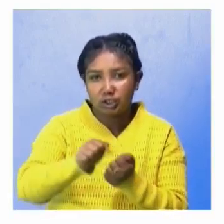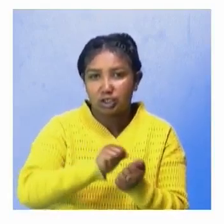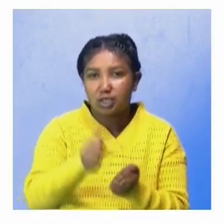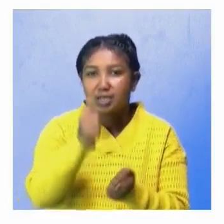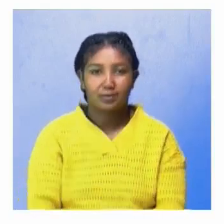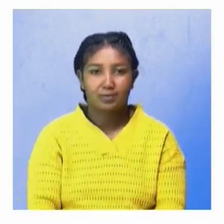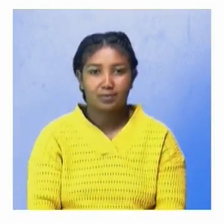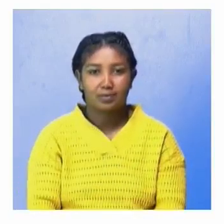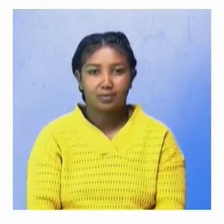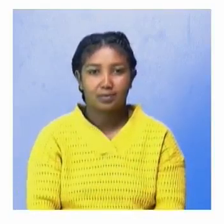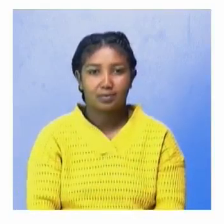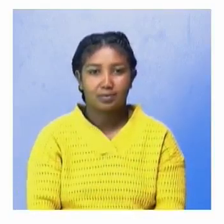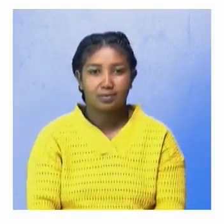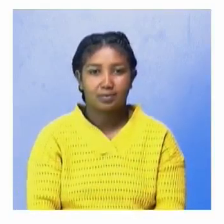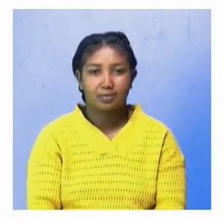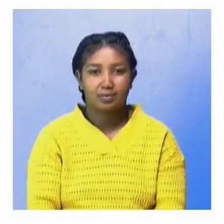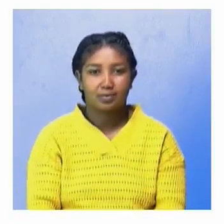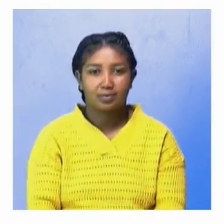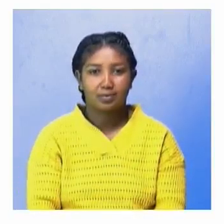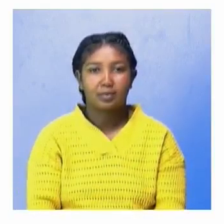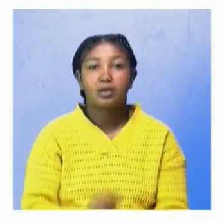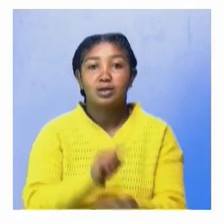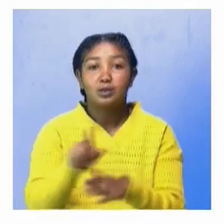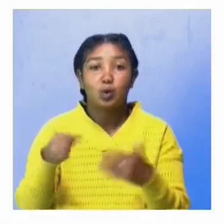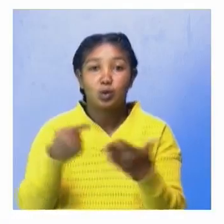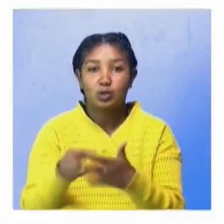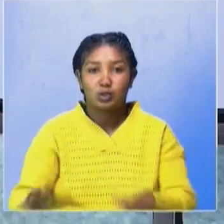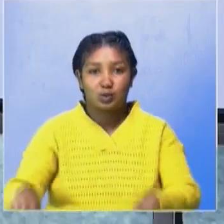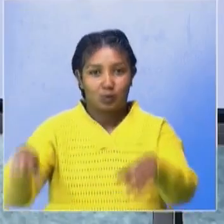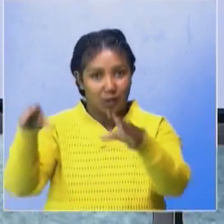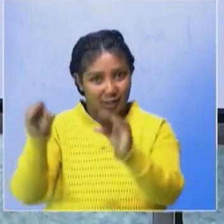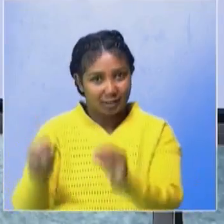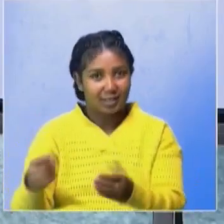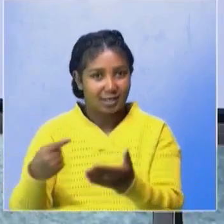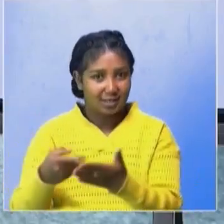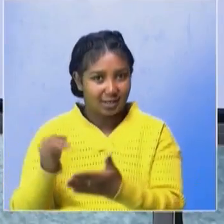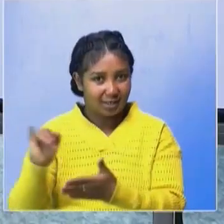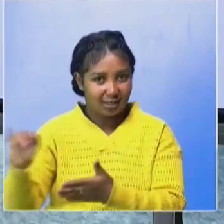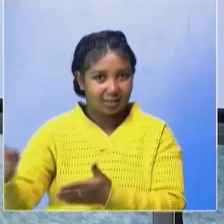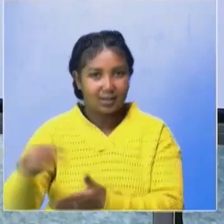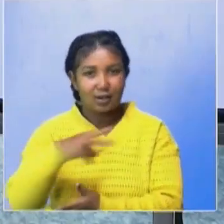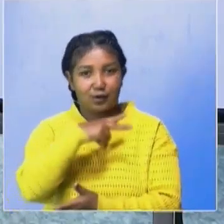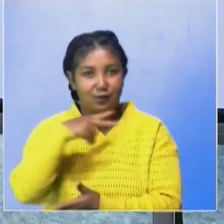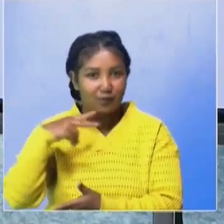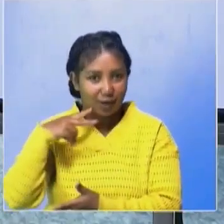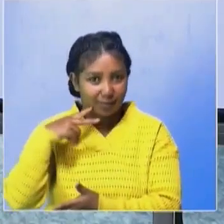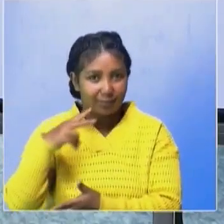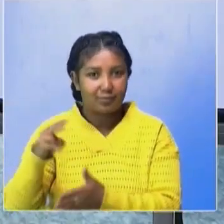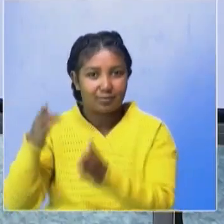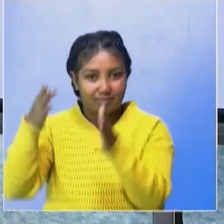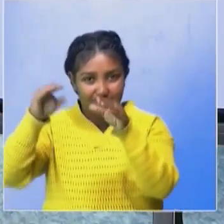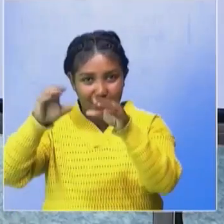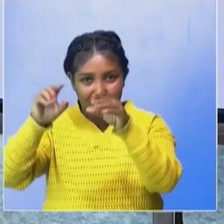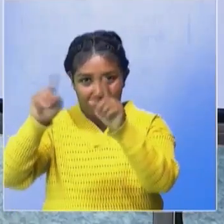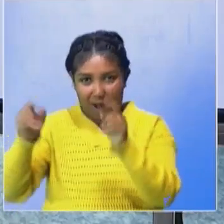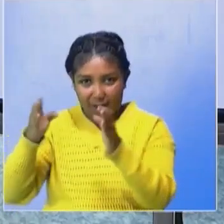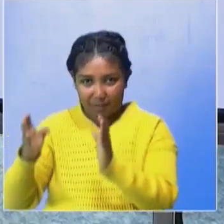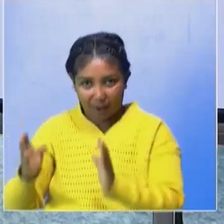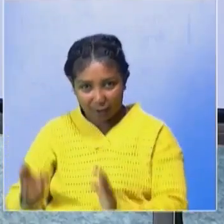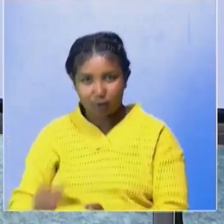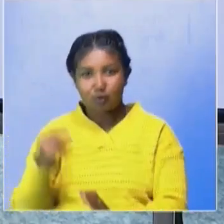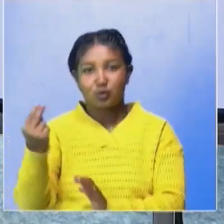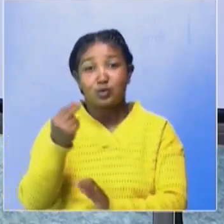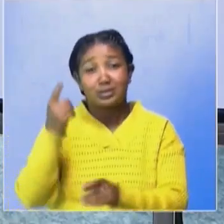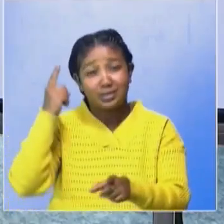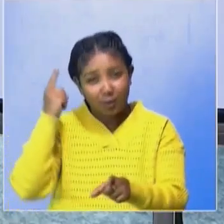her hands. So, students, here is a verbs in the bracket. You can use